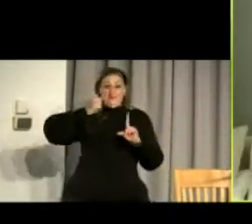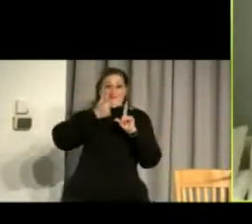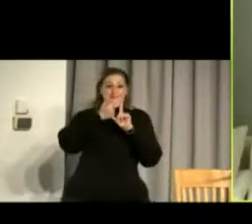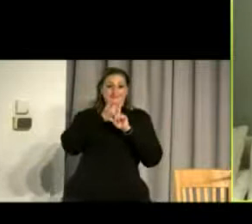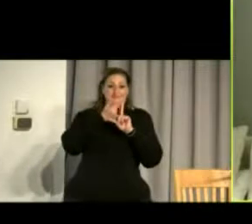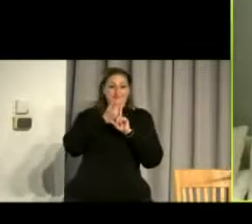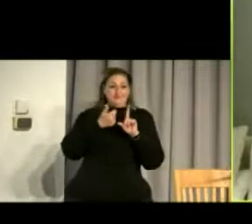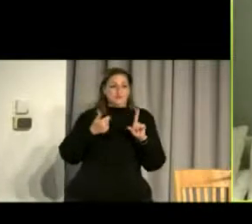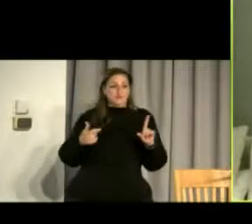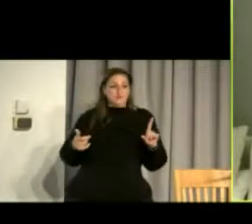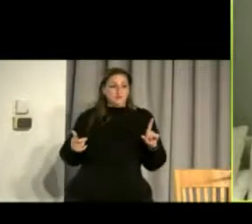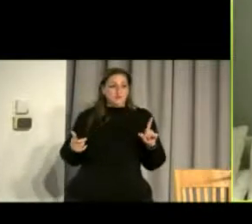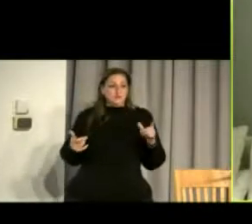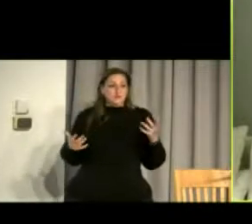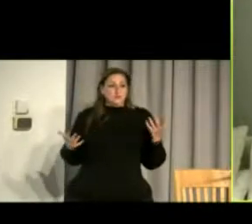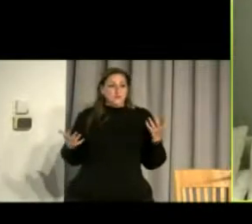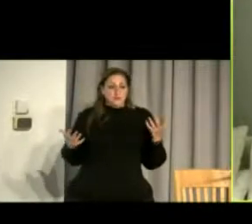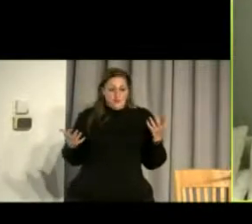been